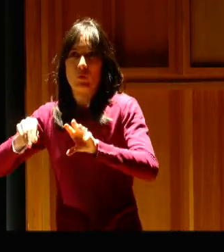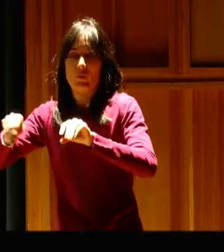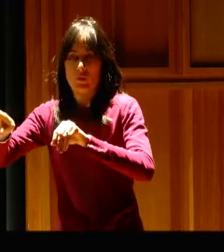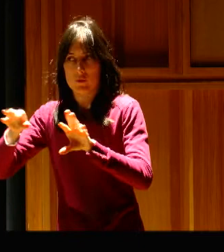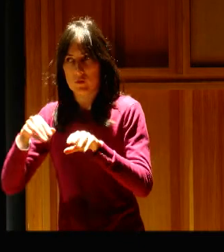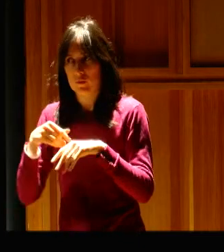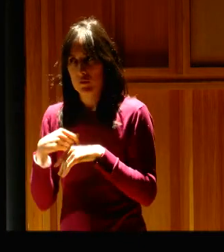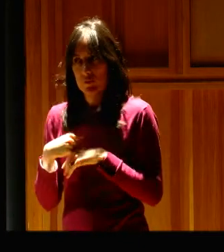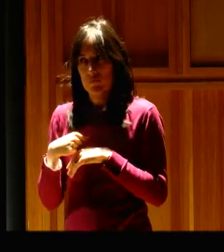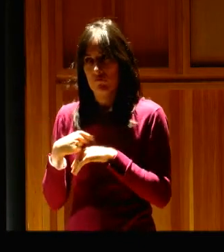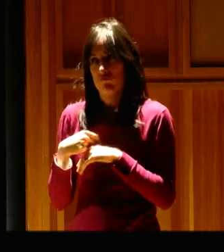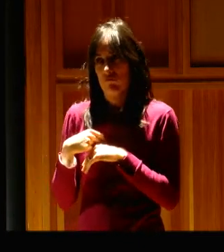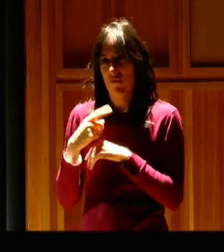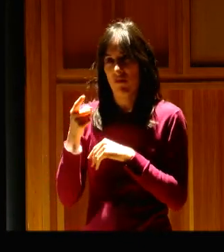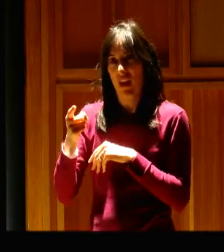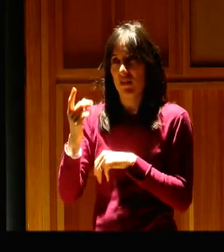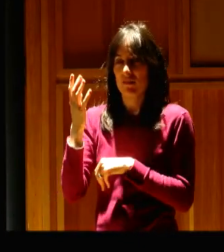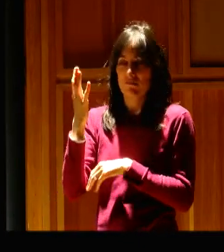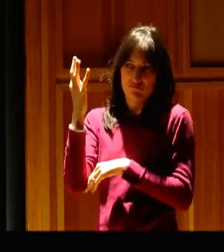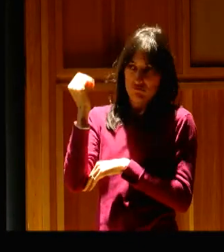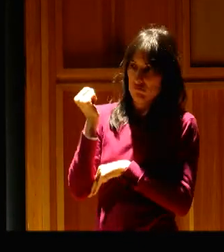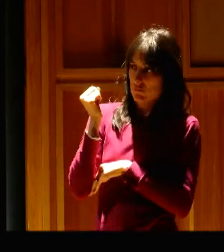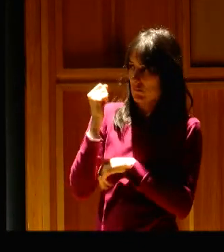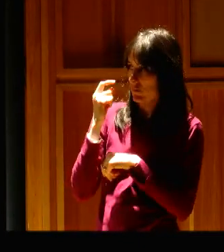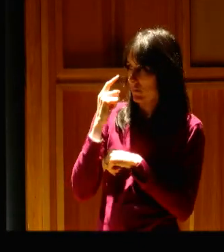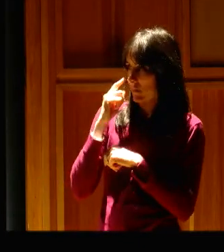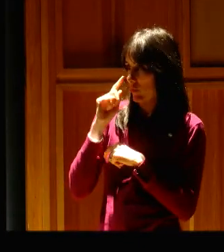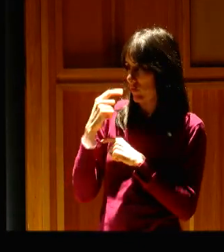past 100 years of displacement.